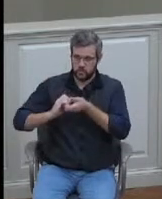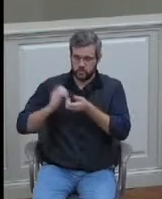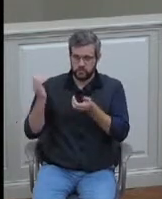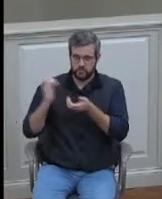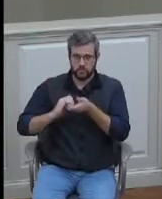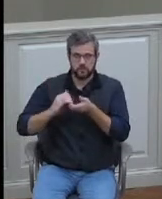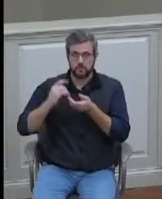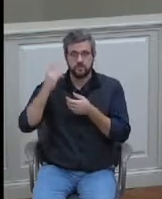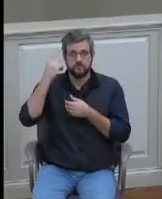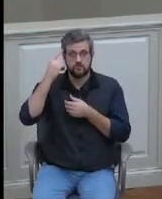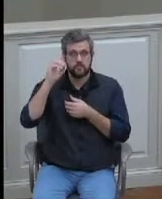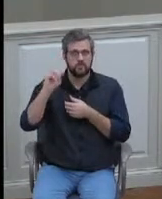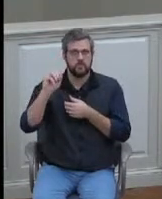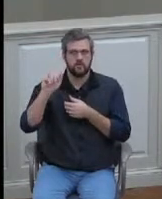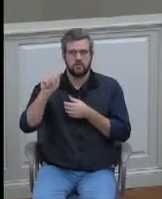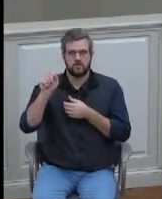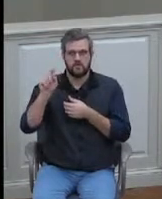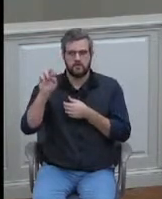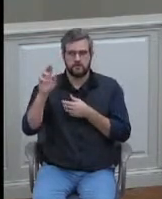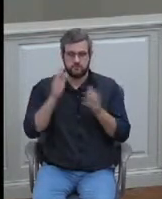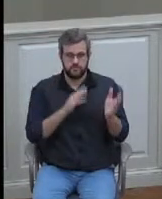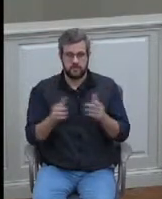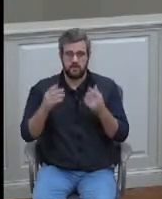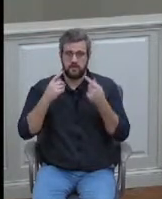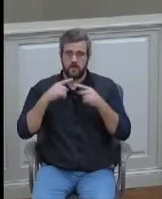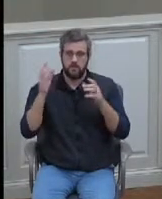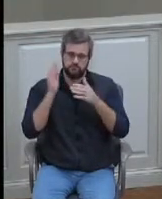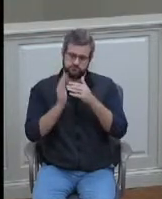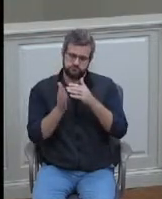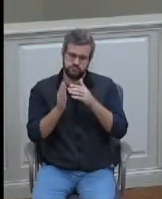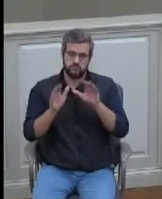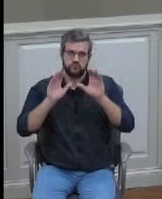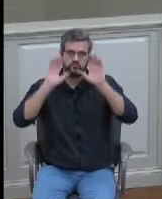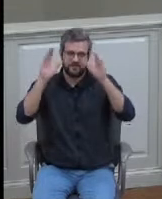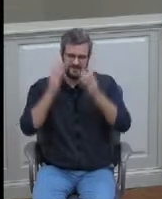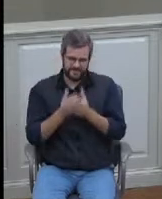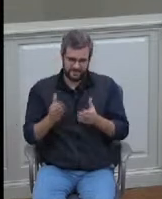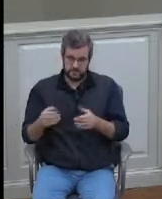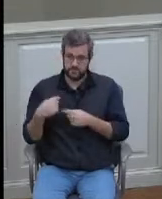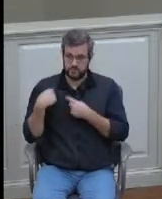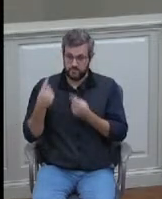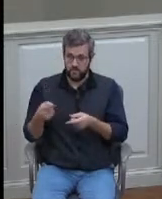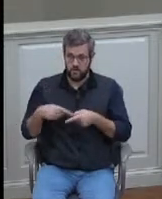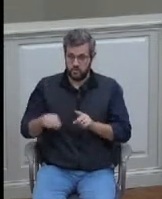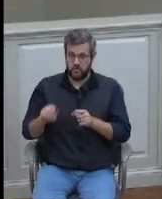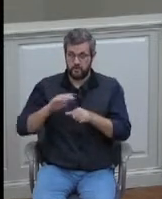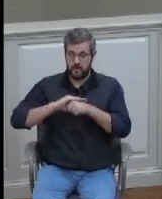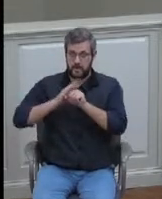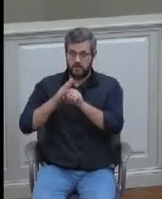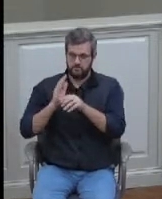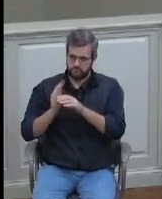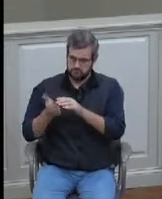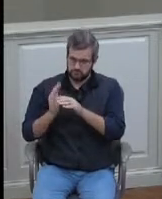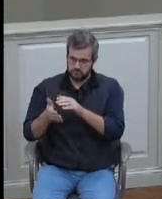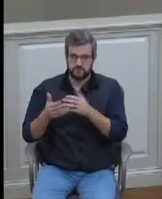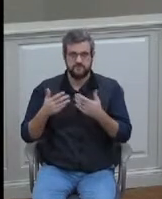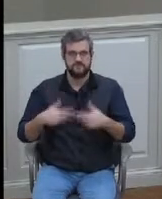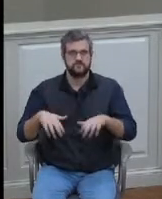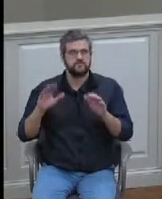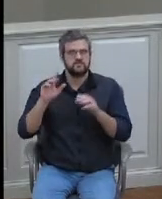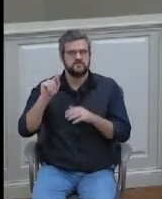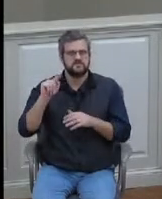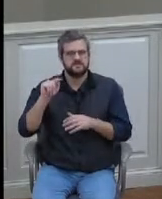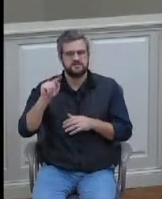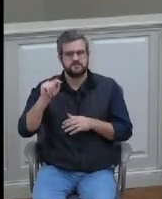master plan and accomplish great things, because what we have accomplished during a pandemic, we did a telethon, we